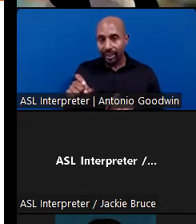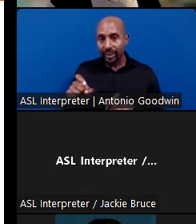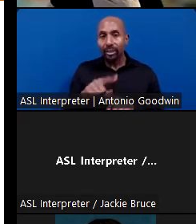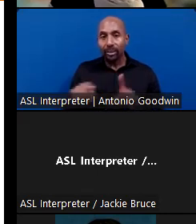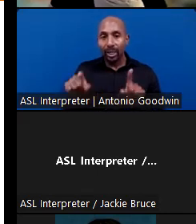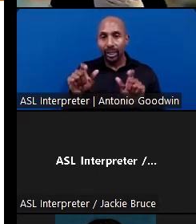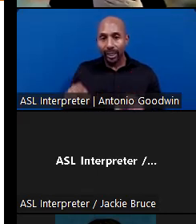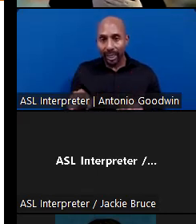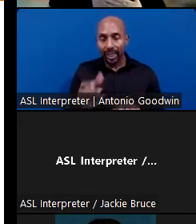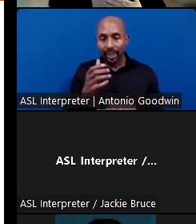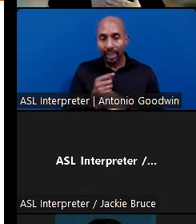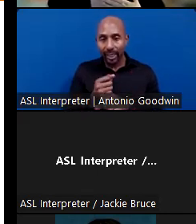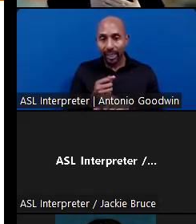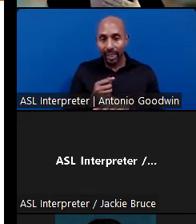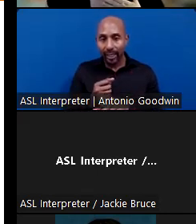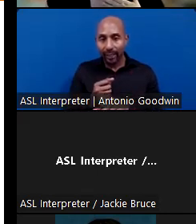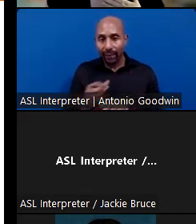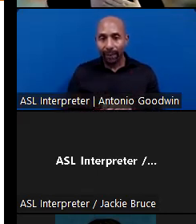Thank you.